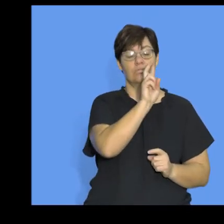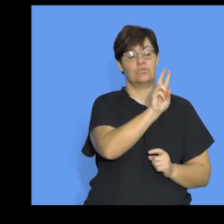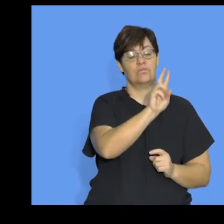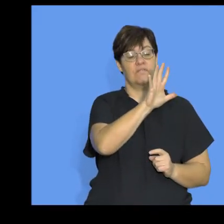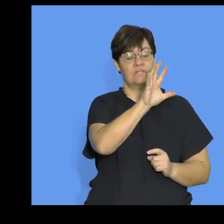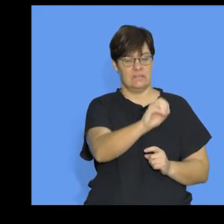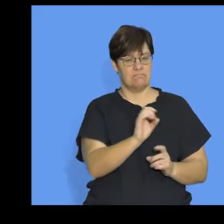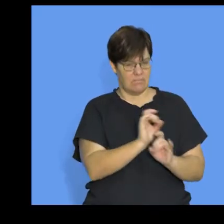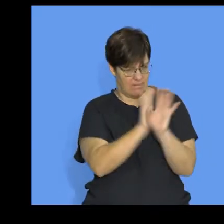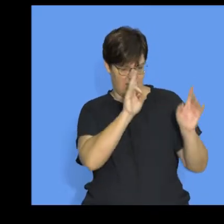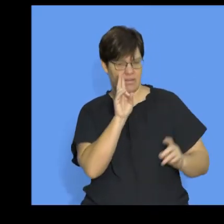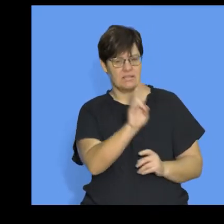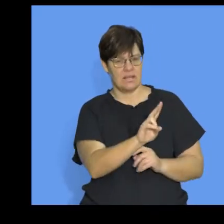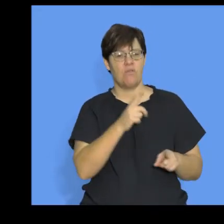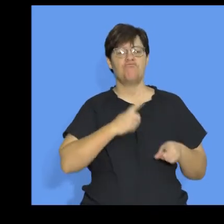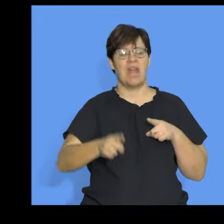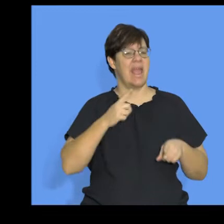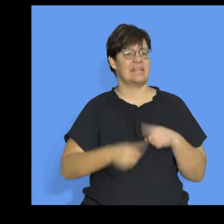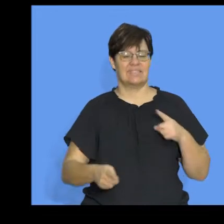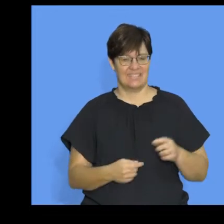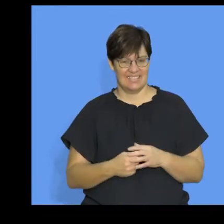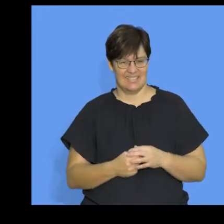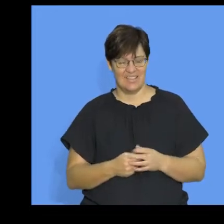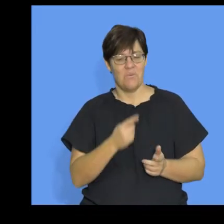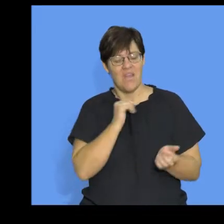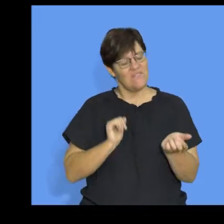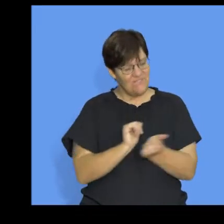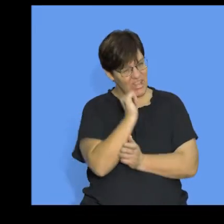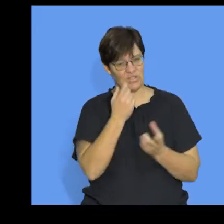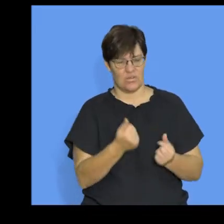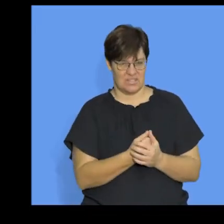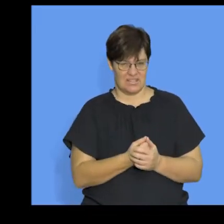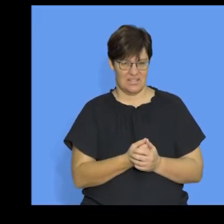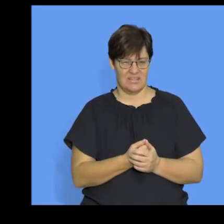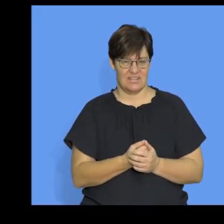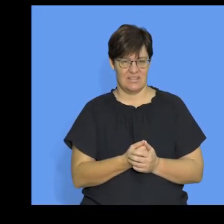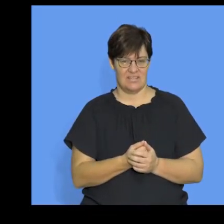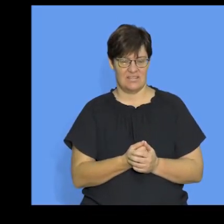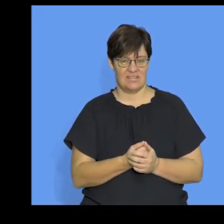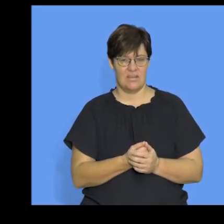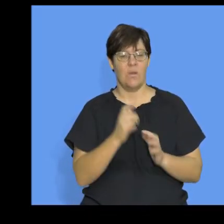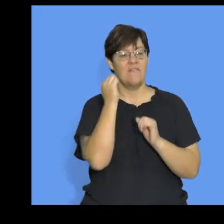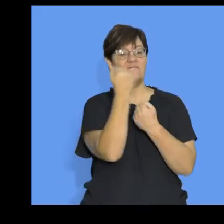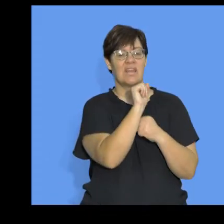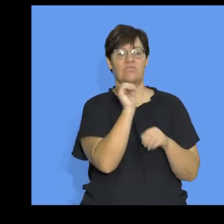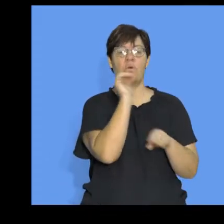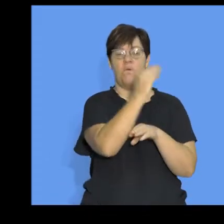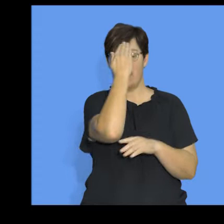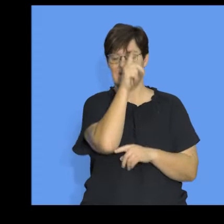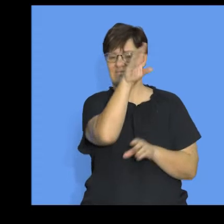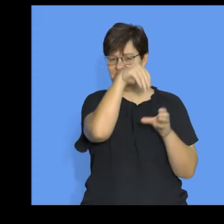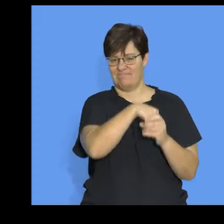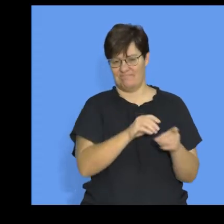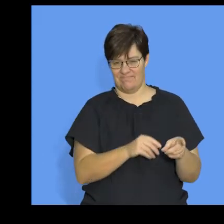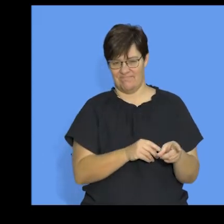you can see your rent, because it falls within the ambit of your factory overheads.